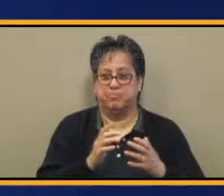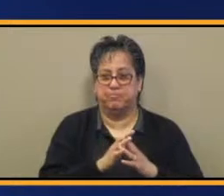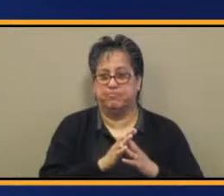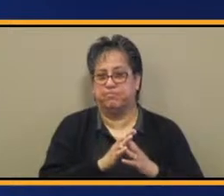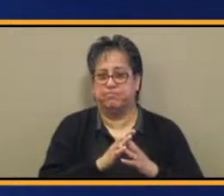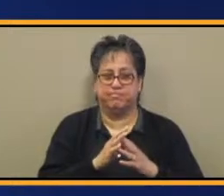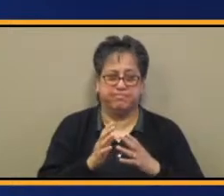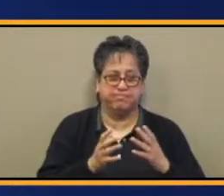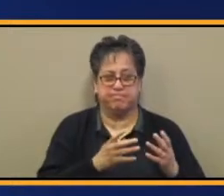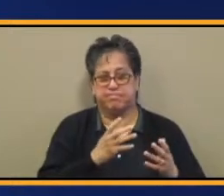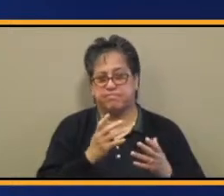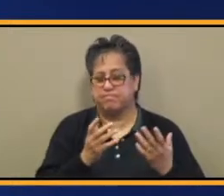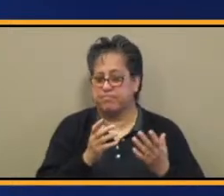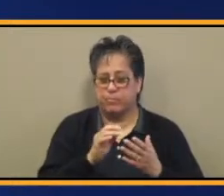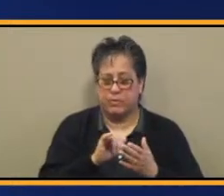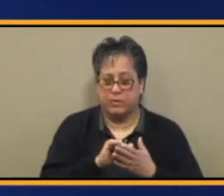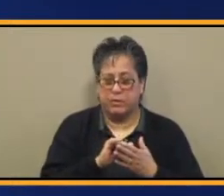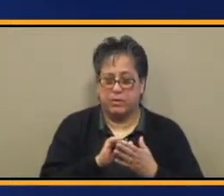we